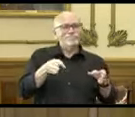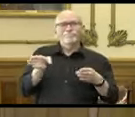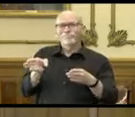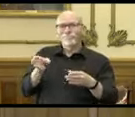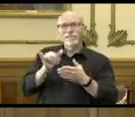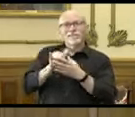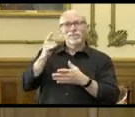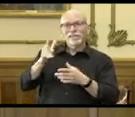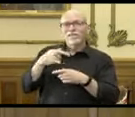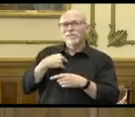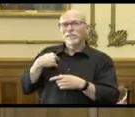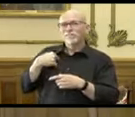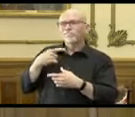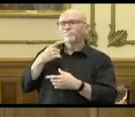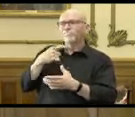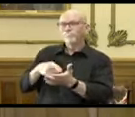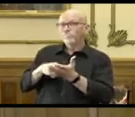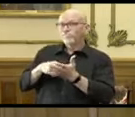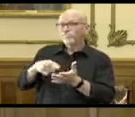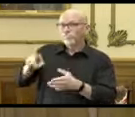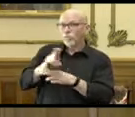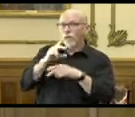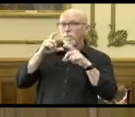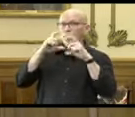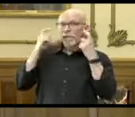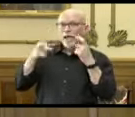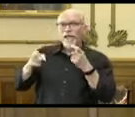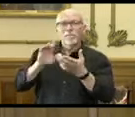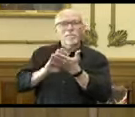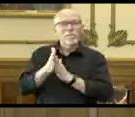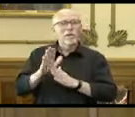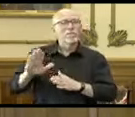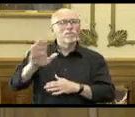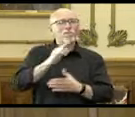wearing masks will become the fashion of the day.